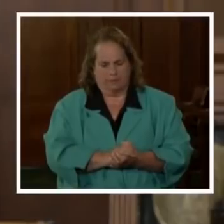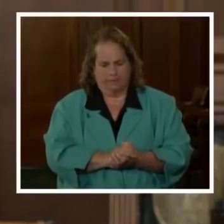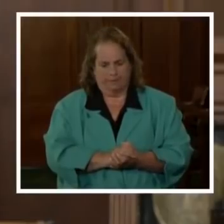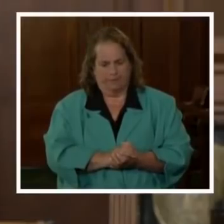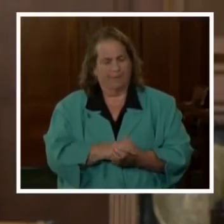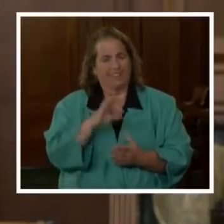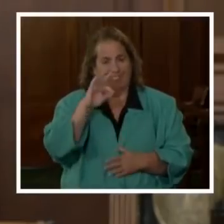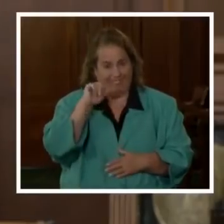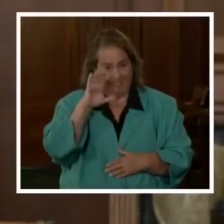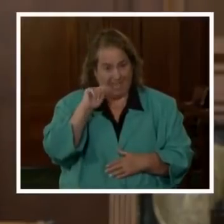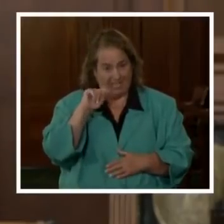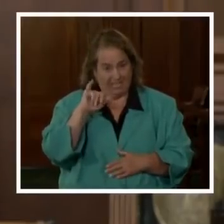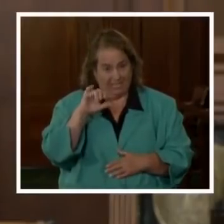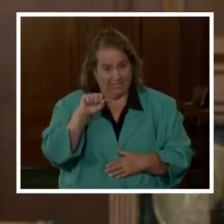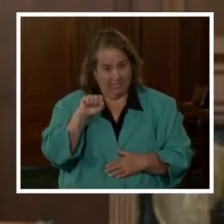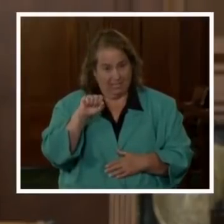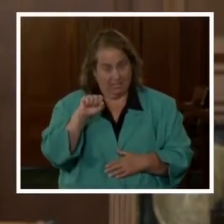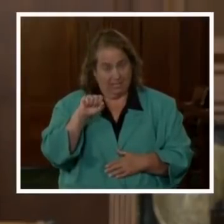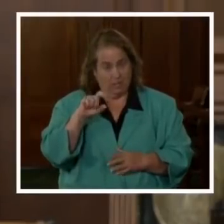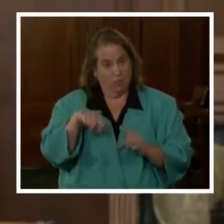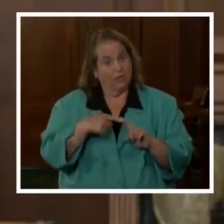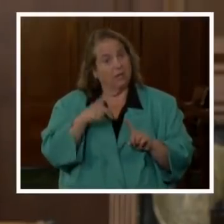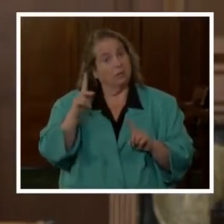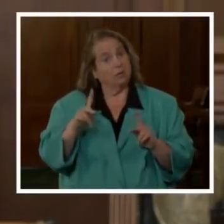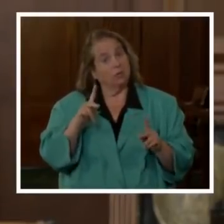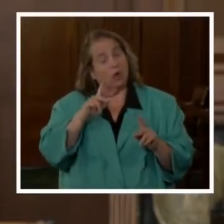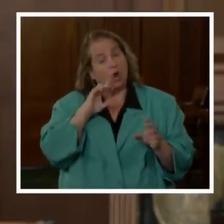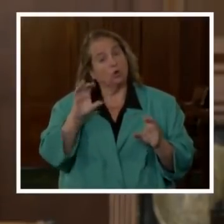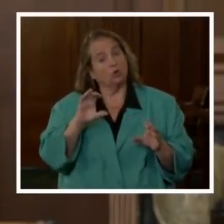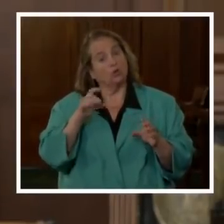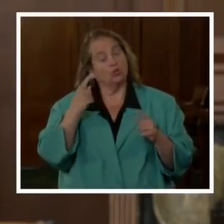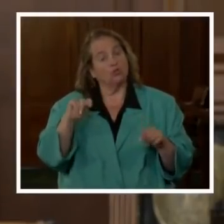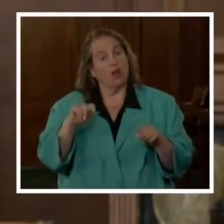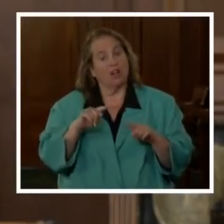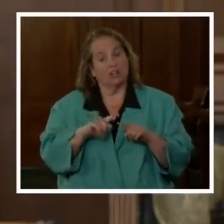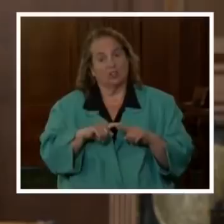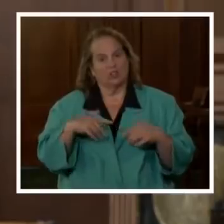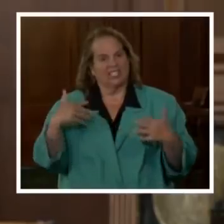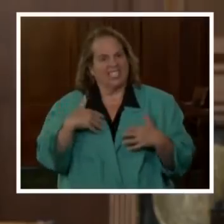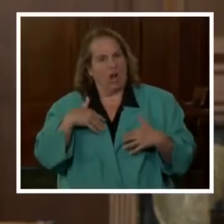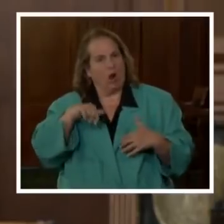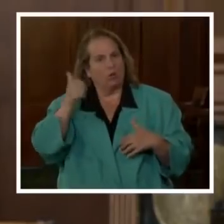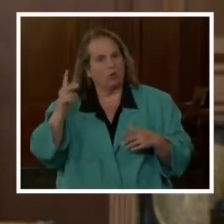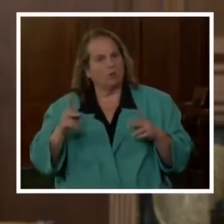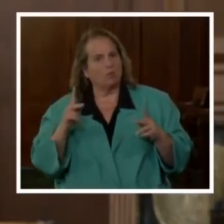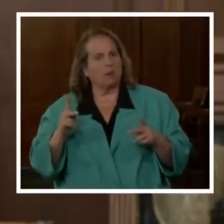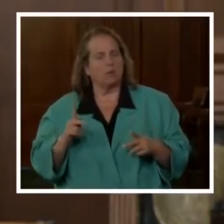You know, the fact is when people are engaging in intimidating behavior,